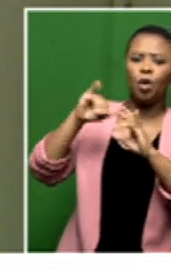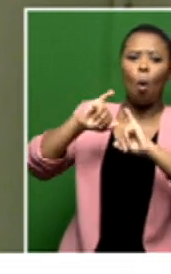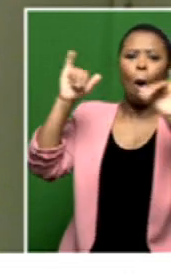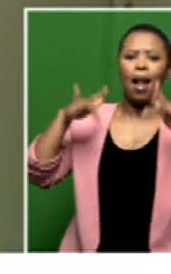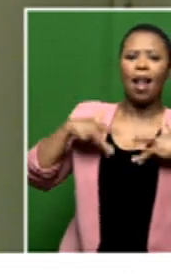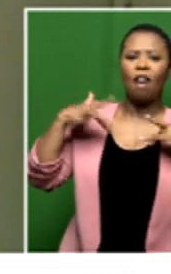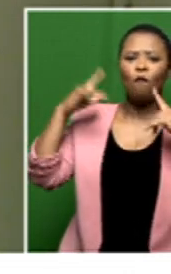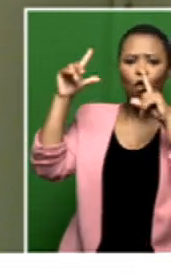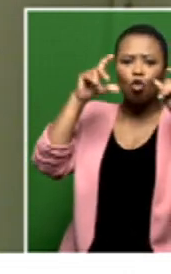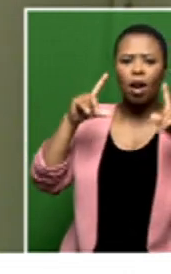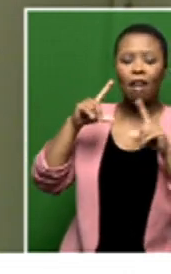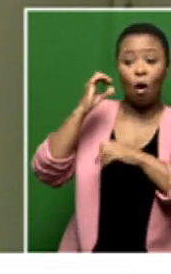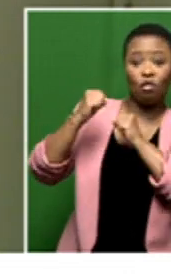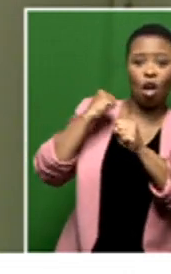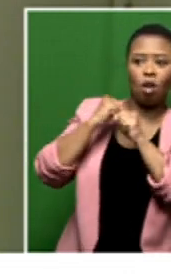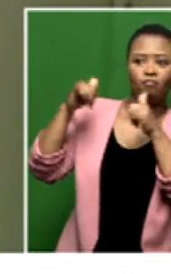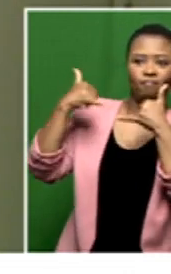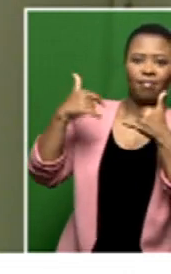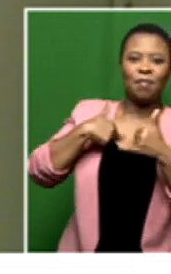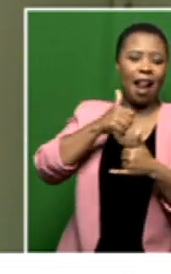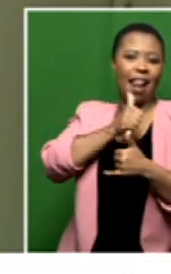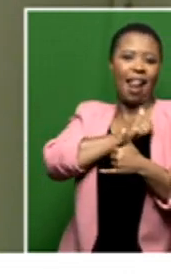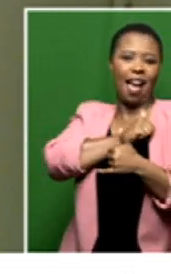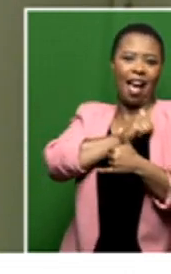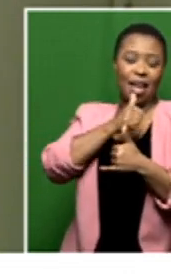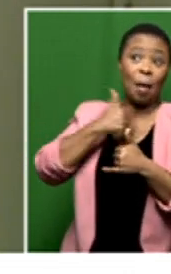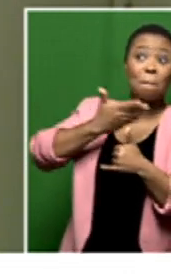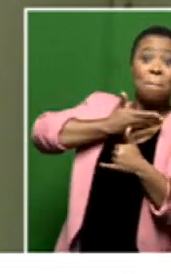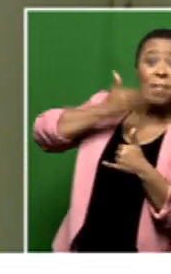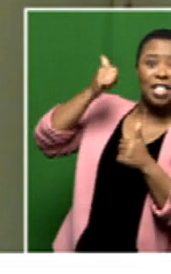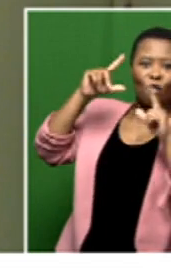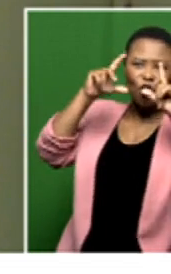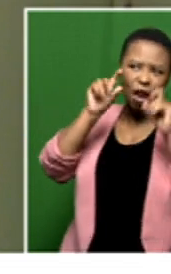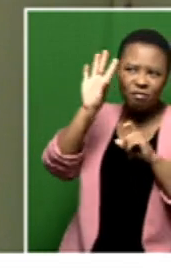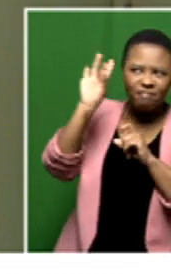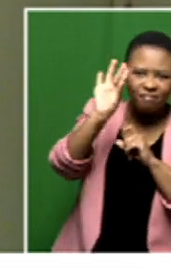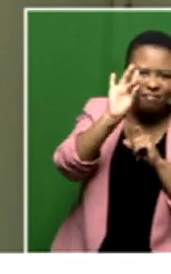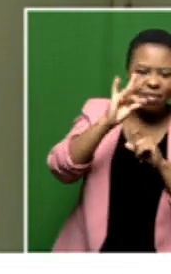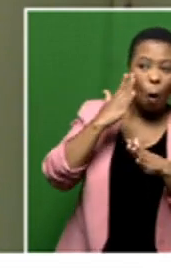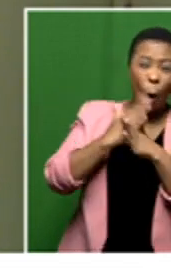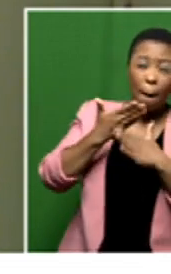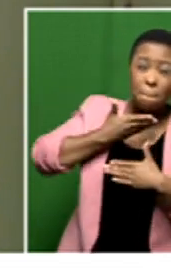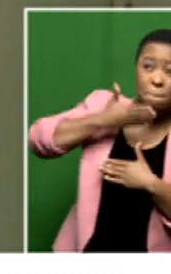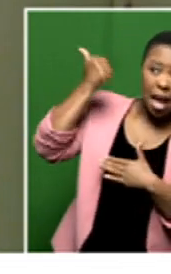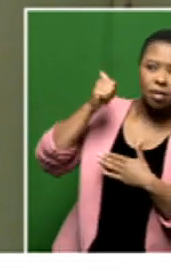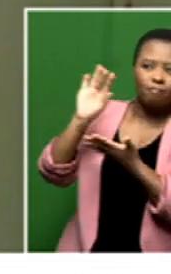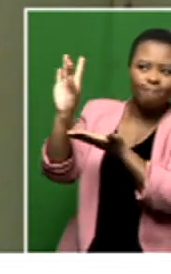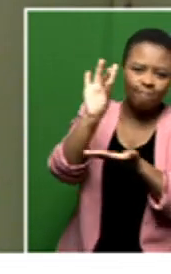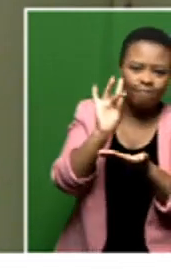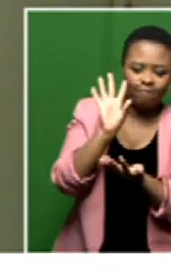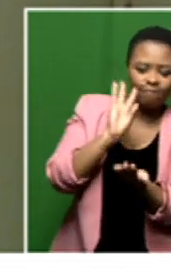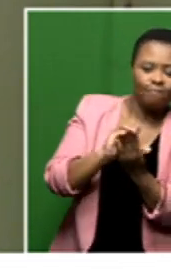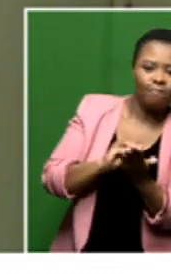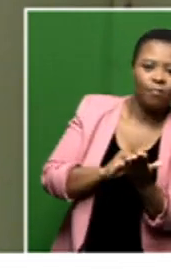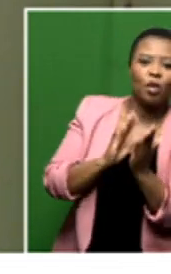So I'm lucky I get to pick from the very best photographers and pick their best work on the species to put together